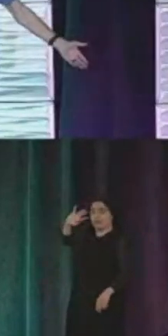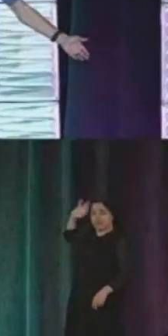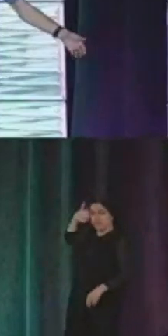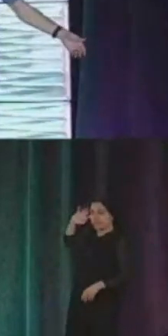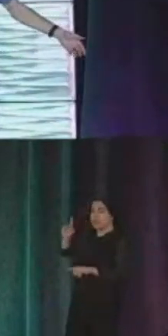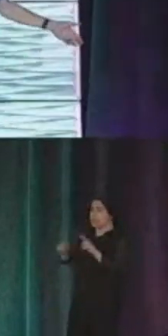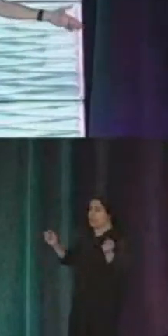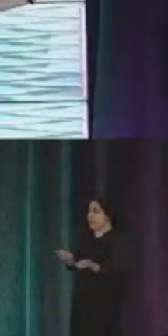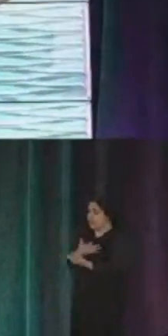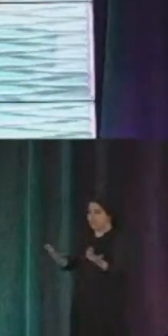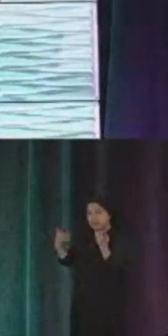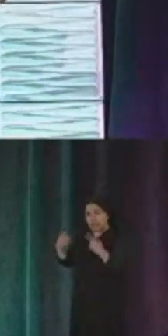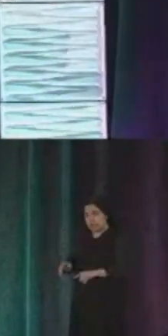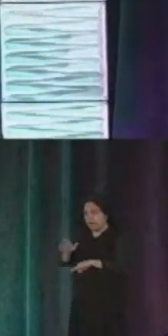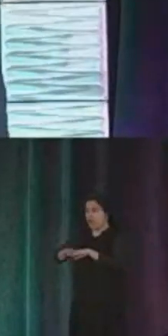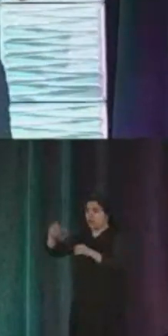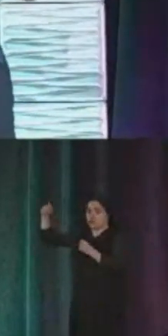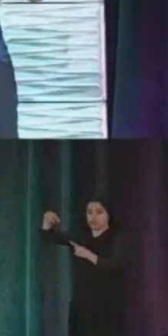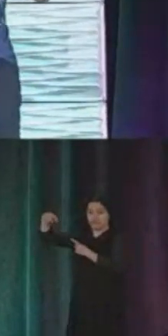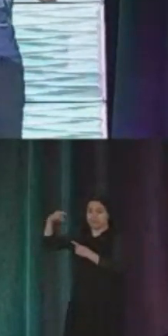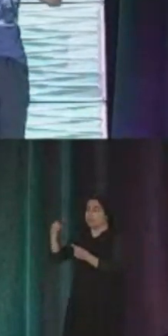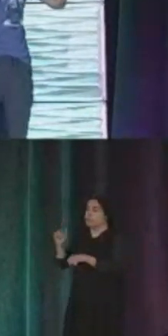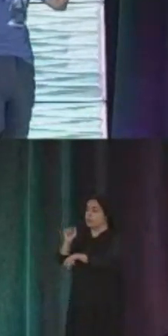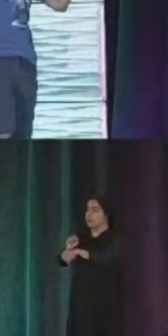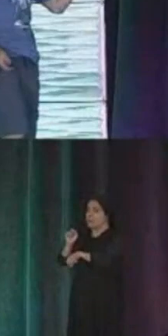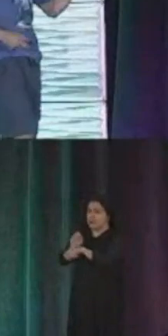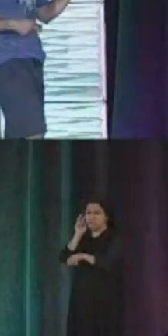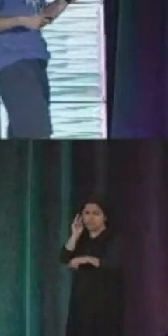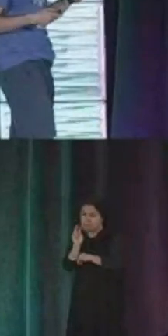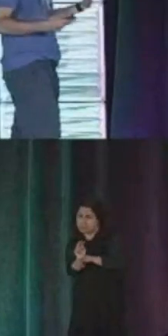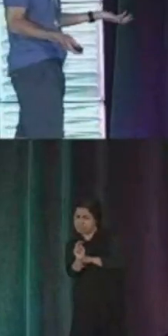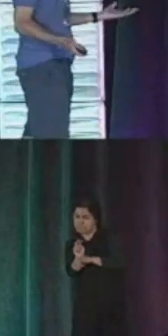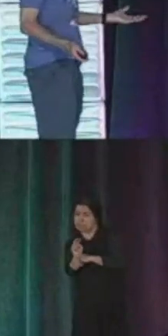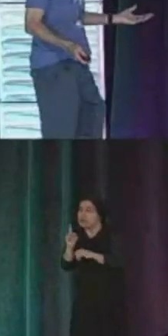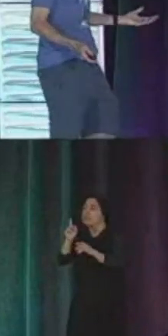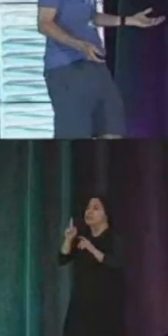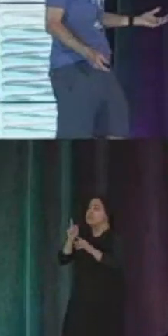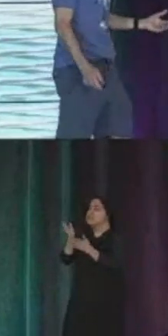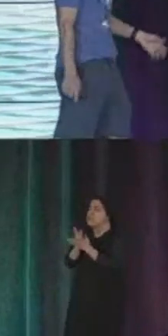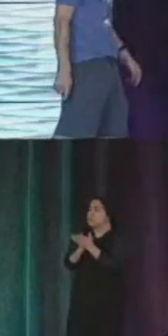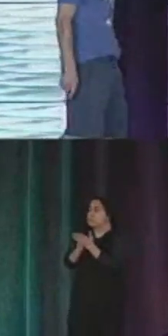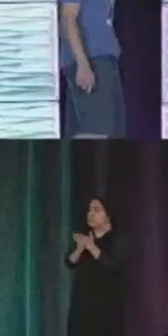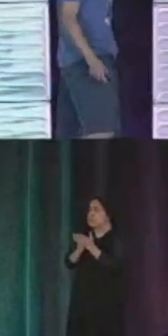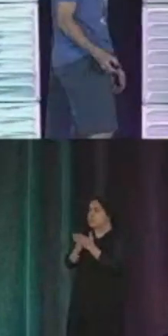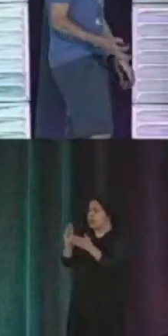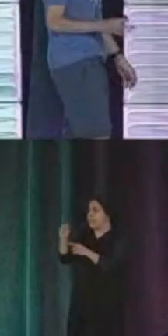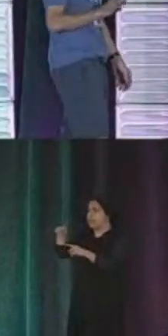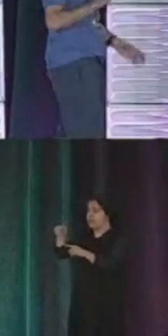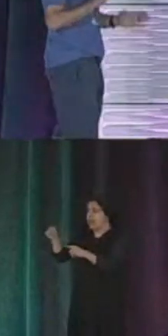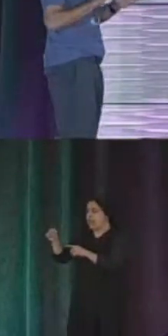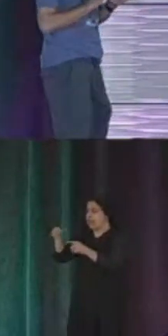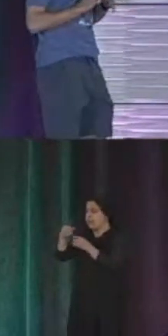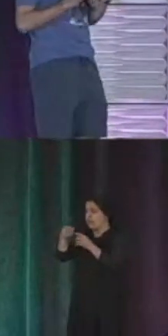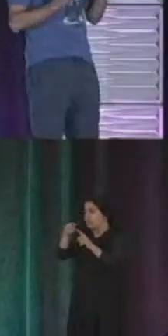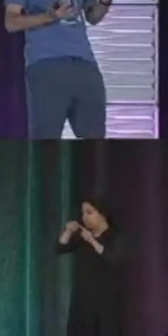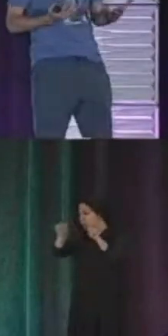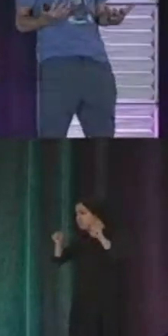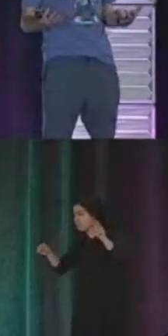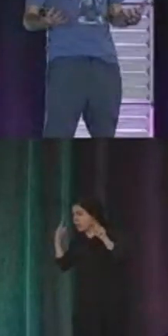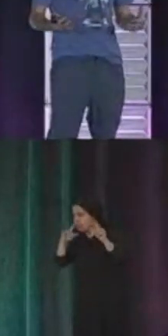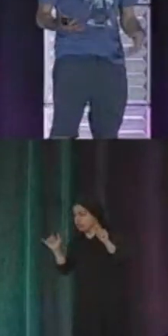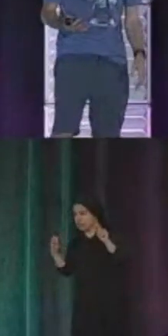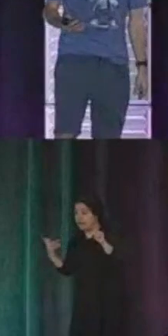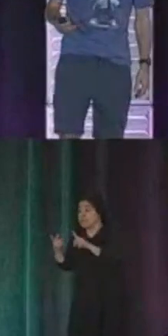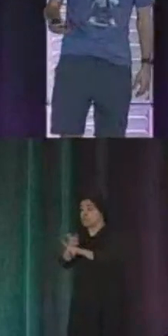yeah, everything's happening on the server. So let's look at some of the characteristics of this architecture from the view of